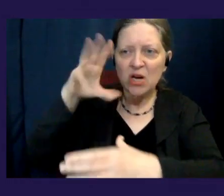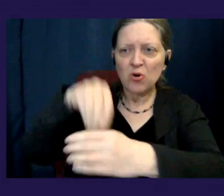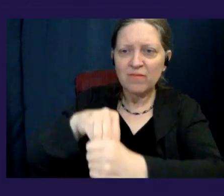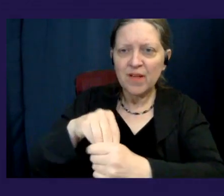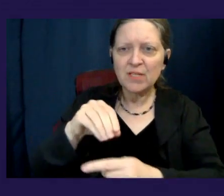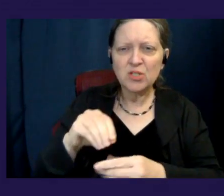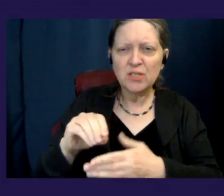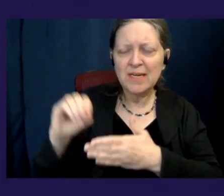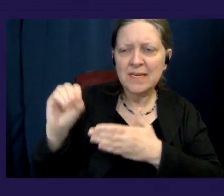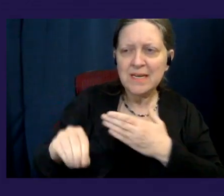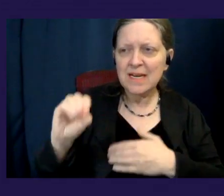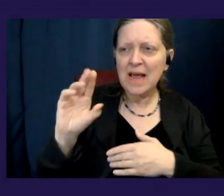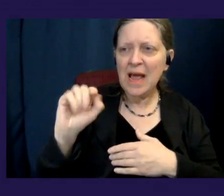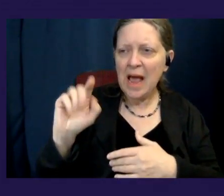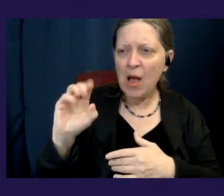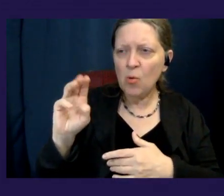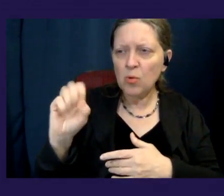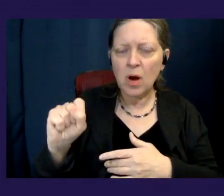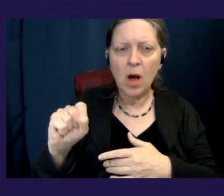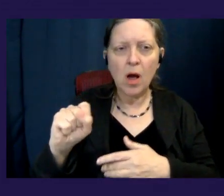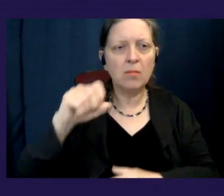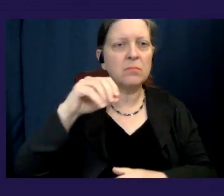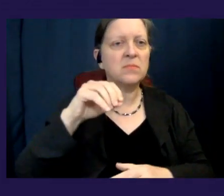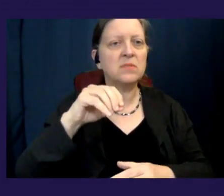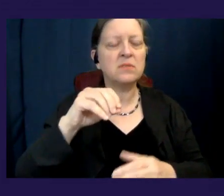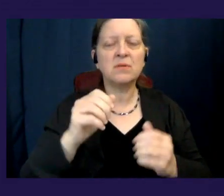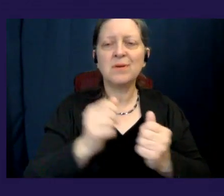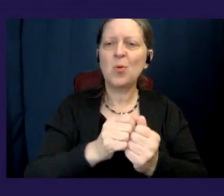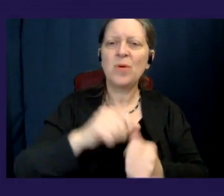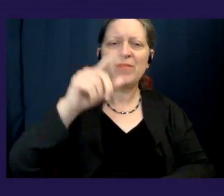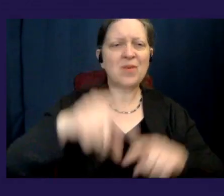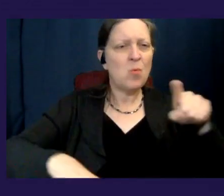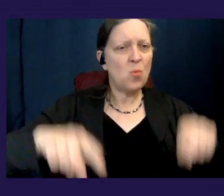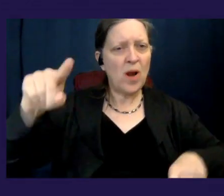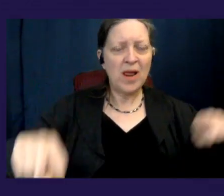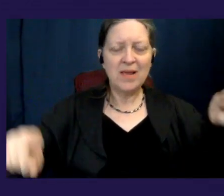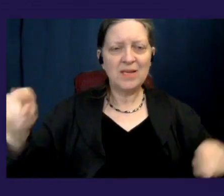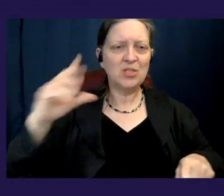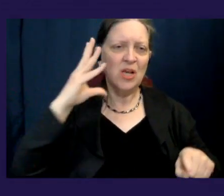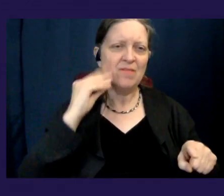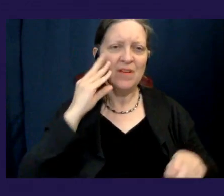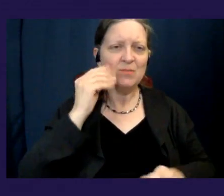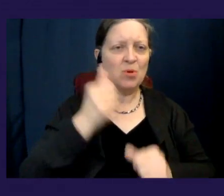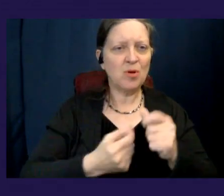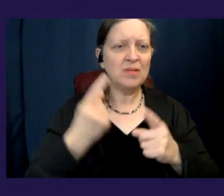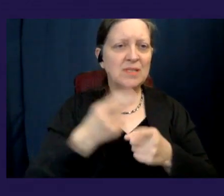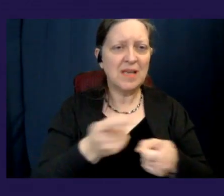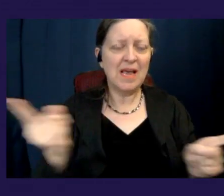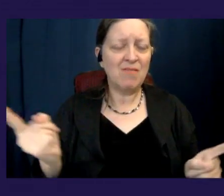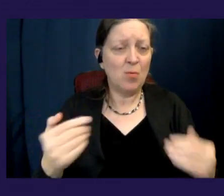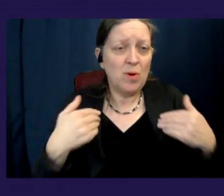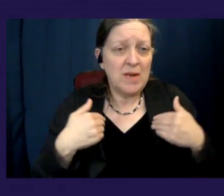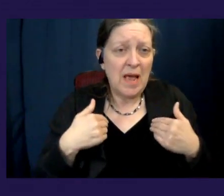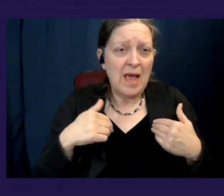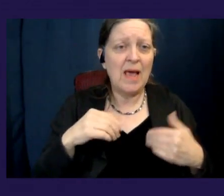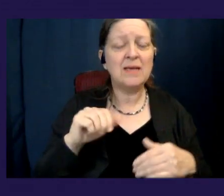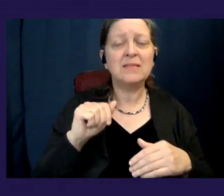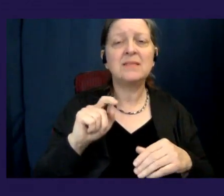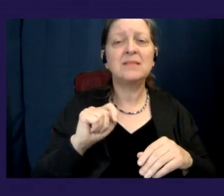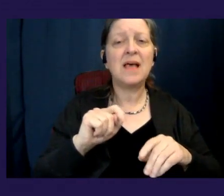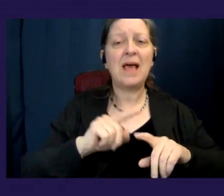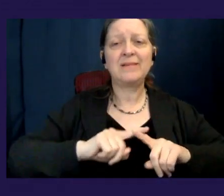across the broad range of experiences that everyone has at all levels of interaction to be able